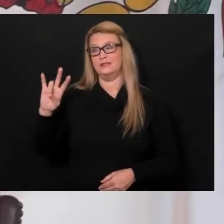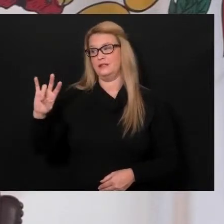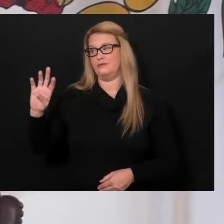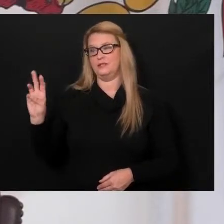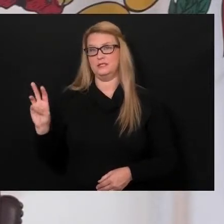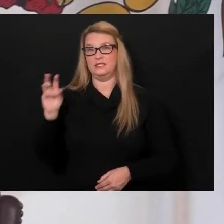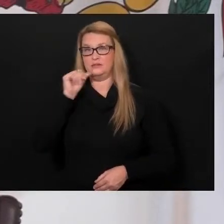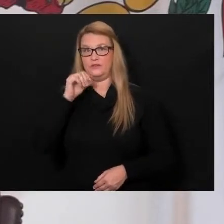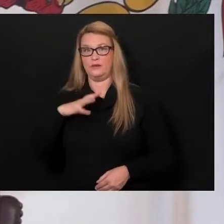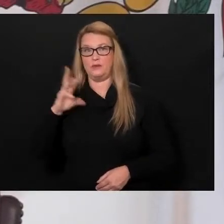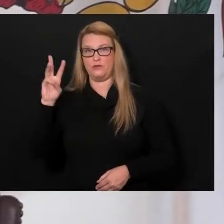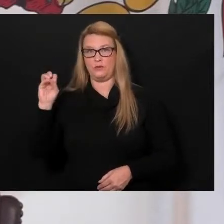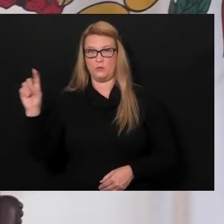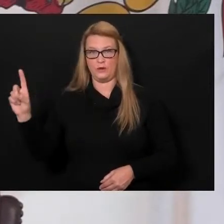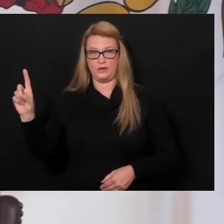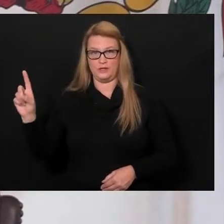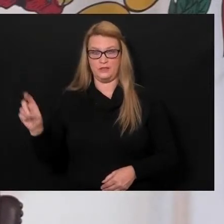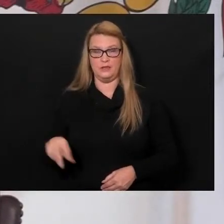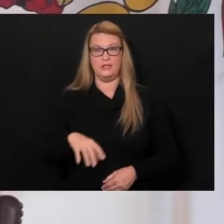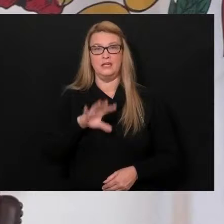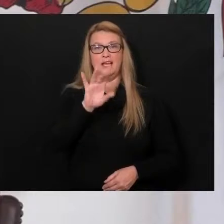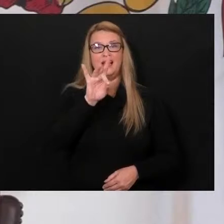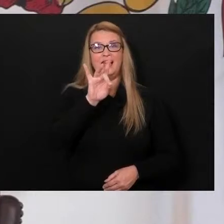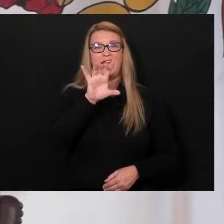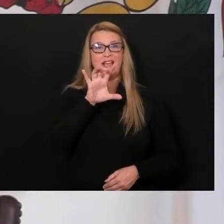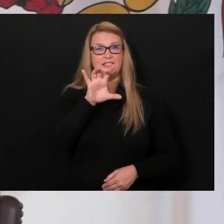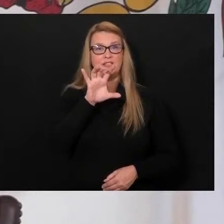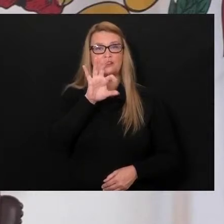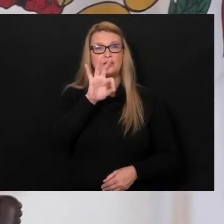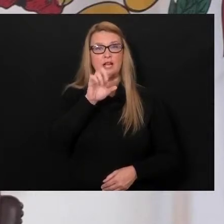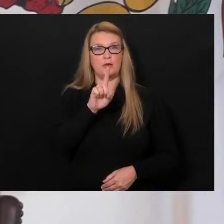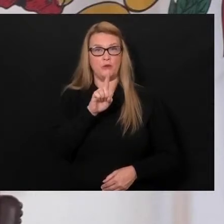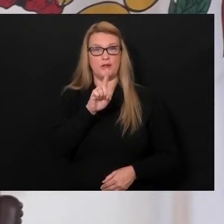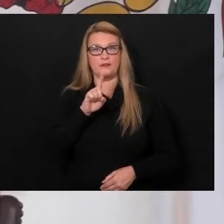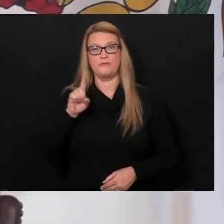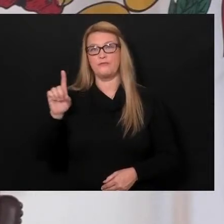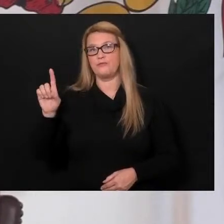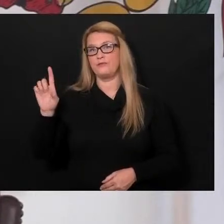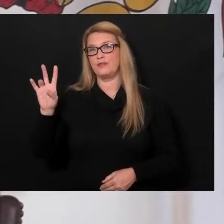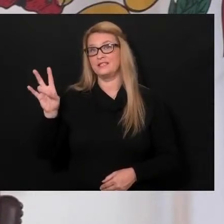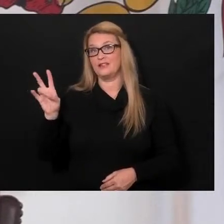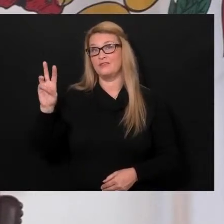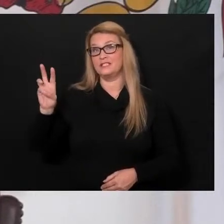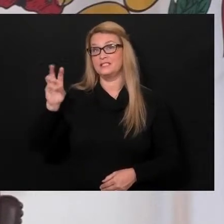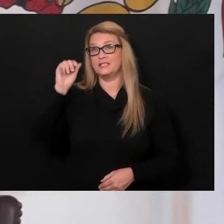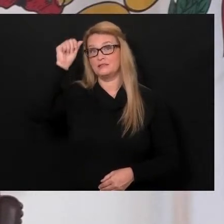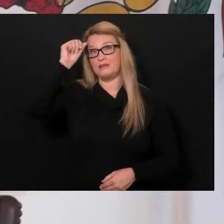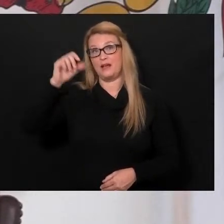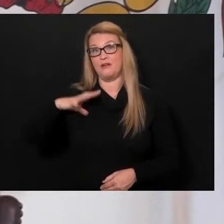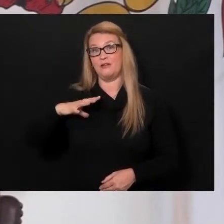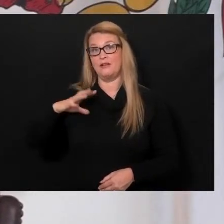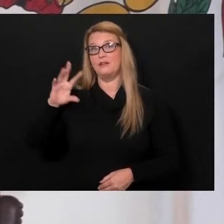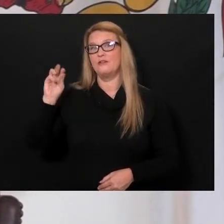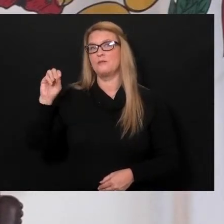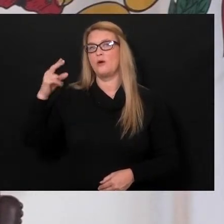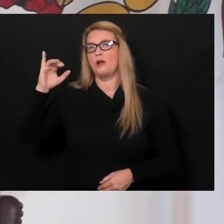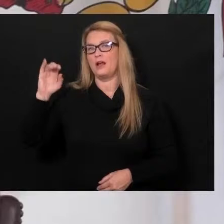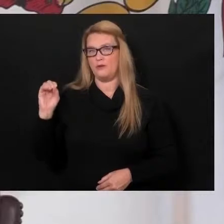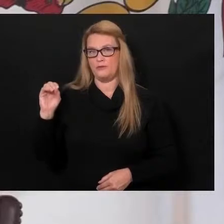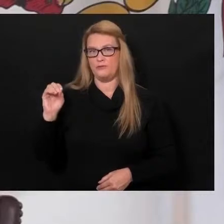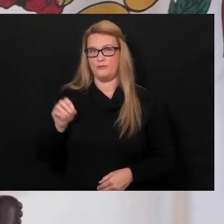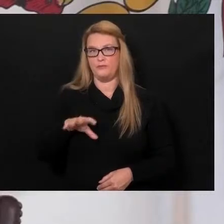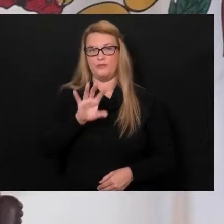76-year-old female from Wood County. Our 1,891st death is a 76-year-old male from Ohio County.